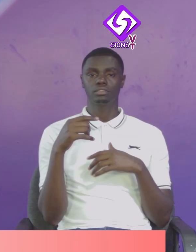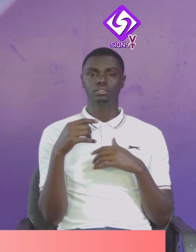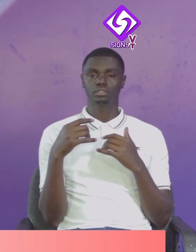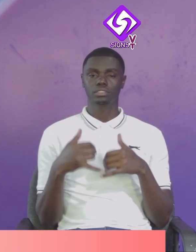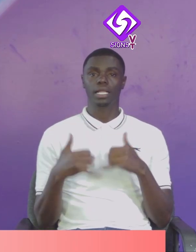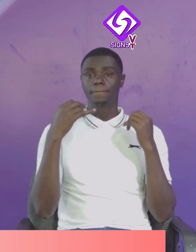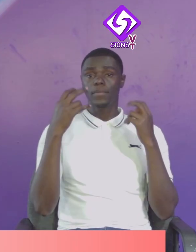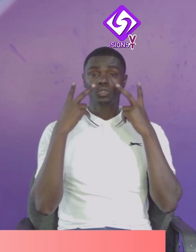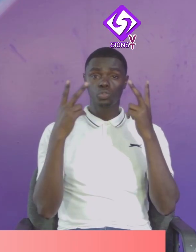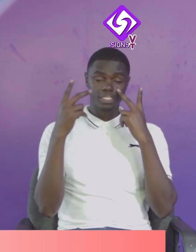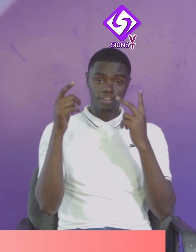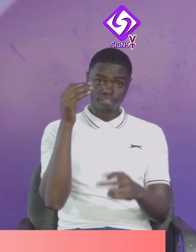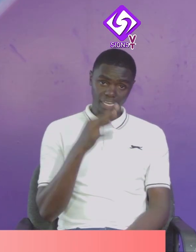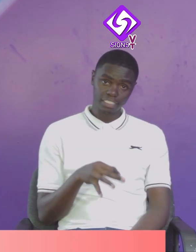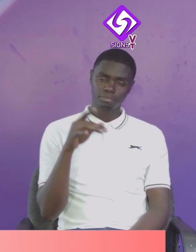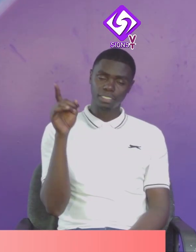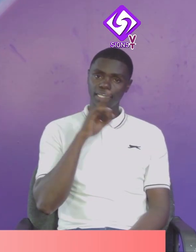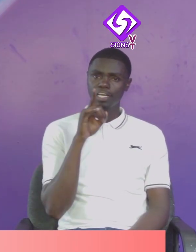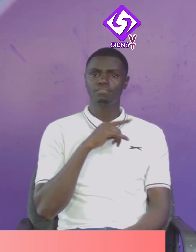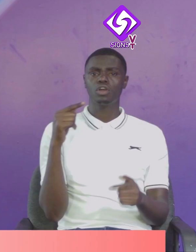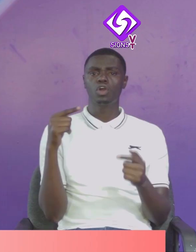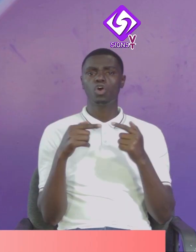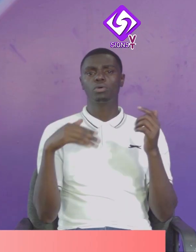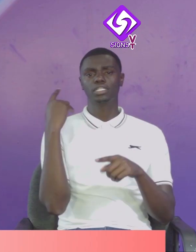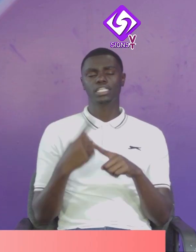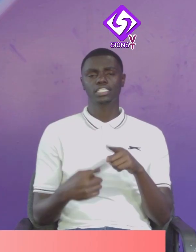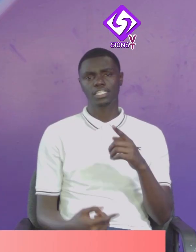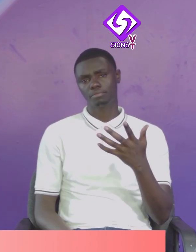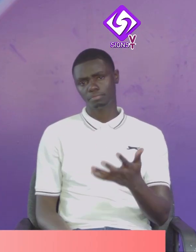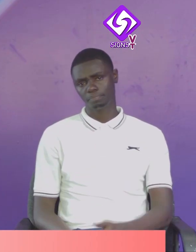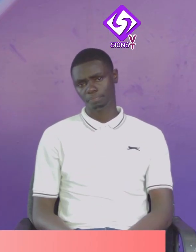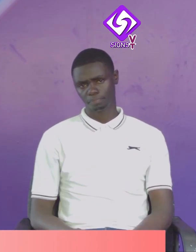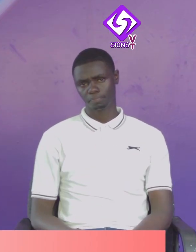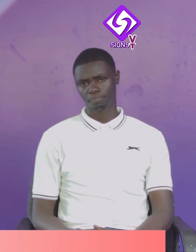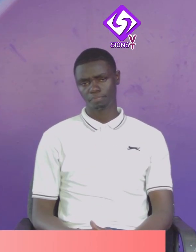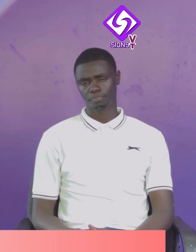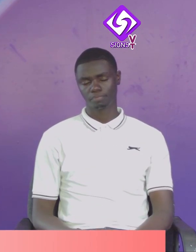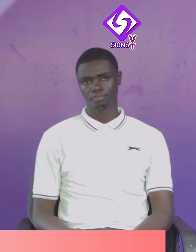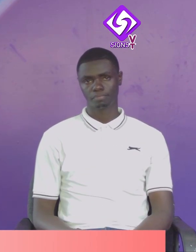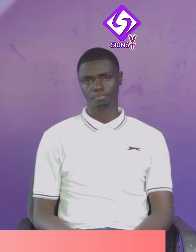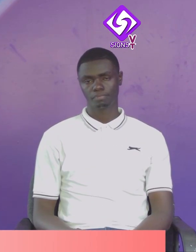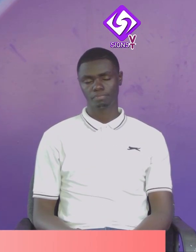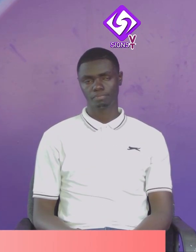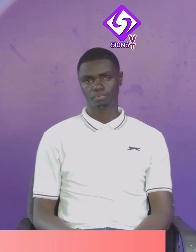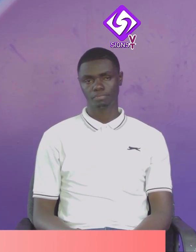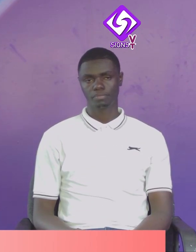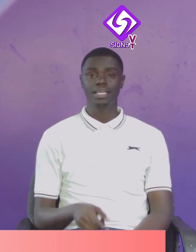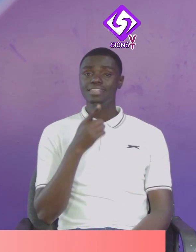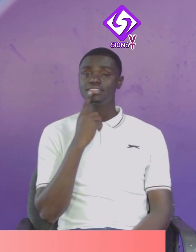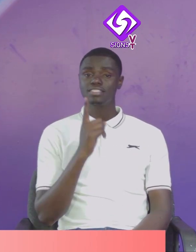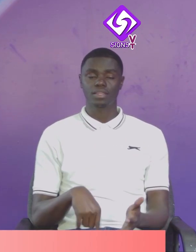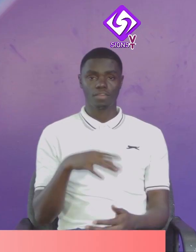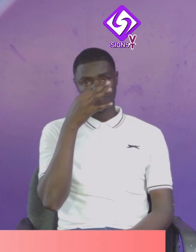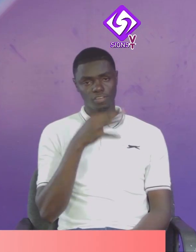you see France being a tough opponent in next year's World Cup? I'll say France is one of the teams that